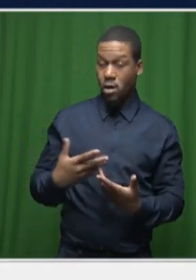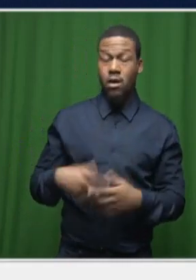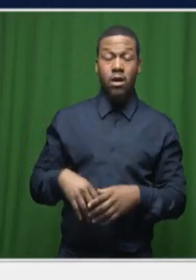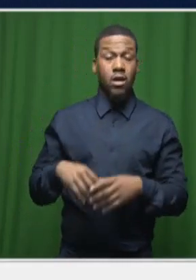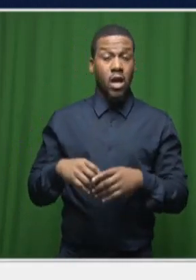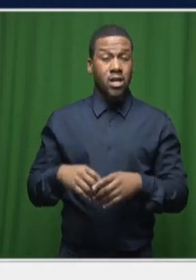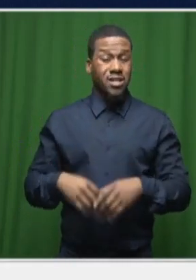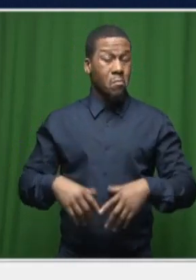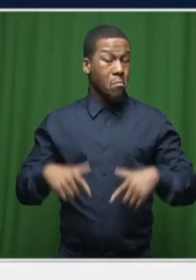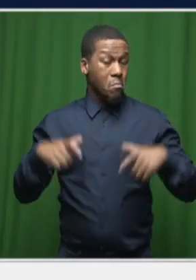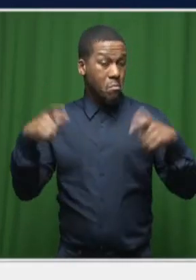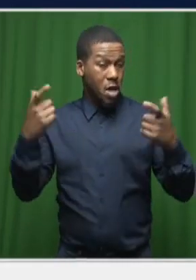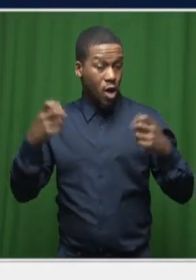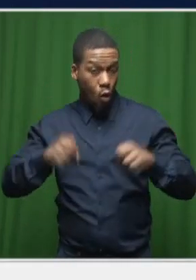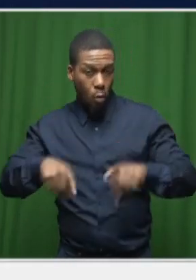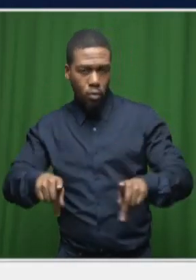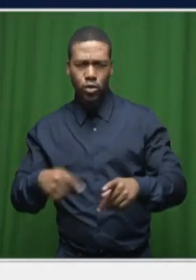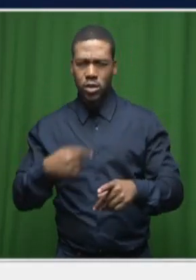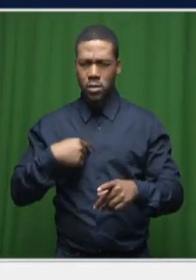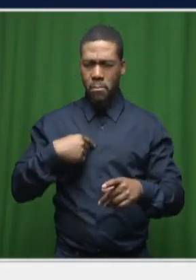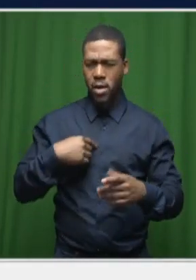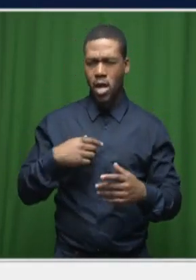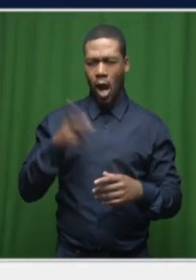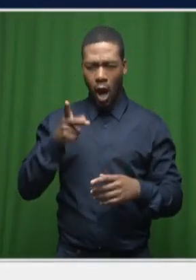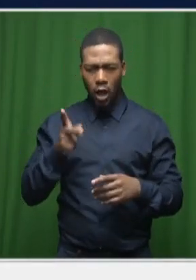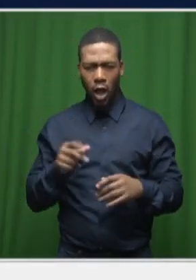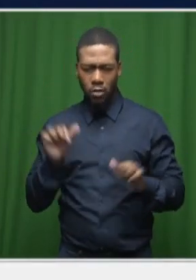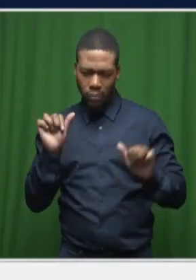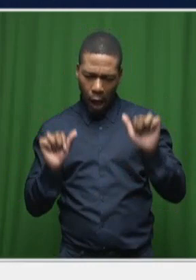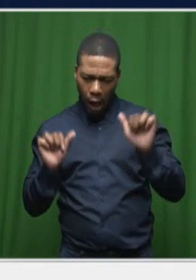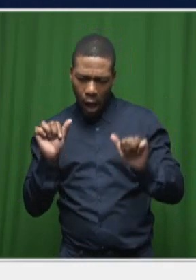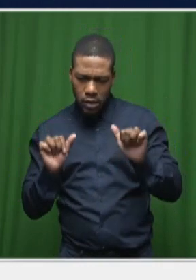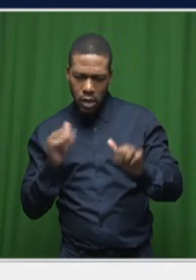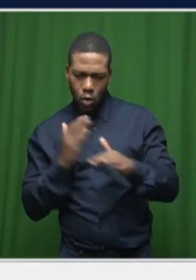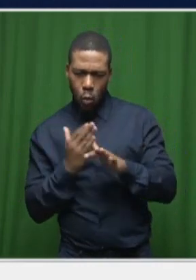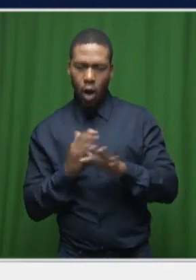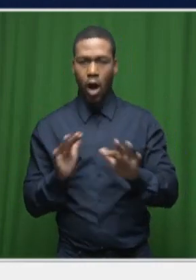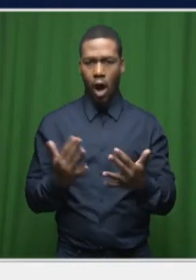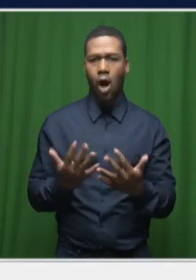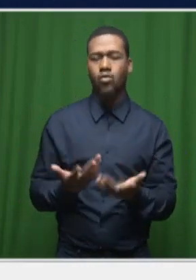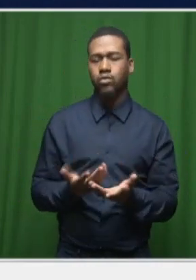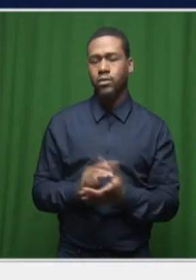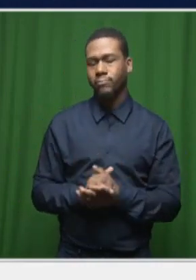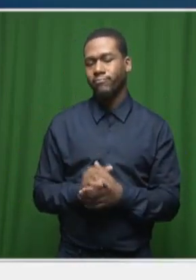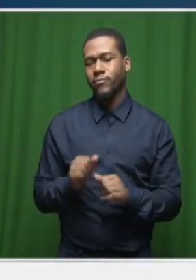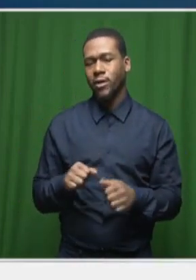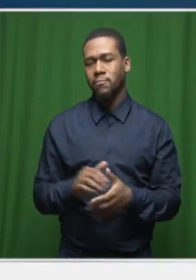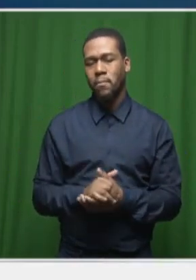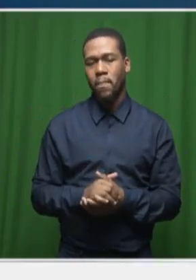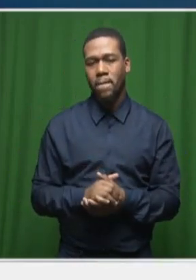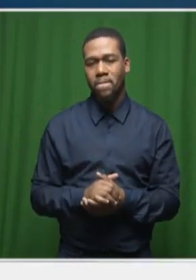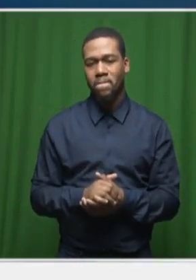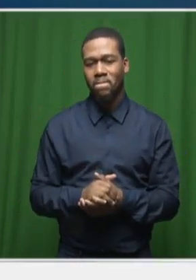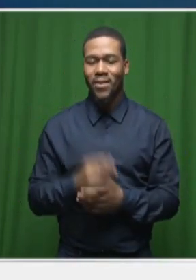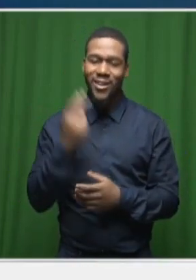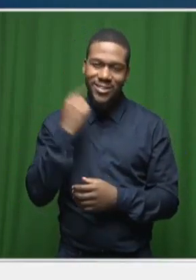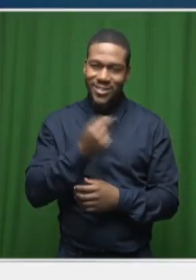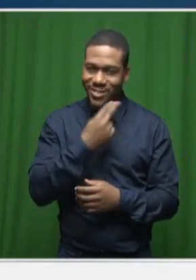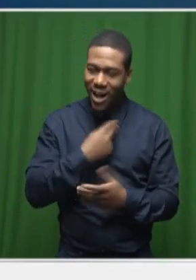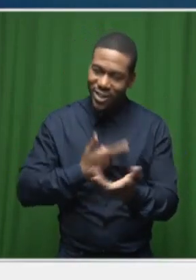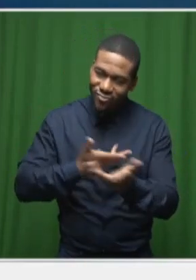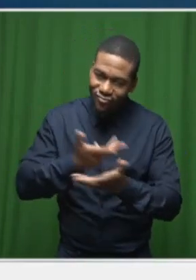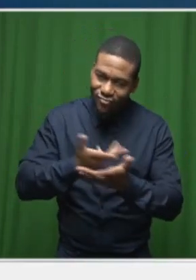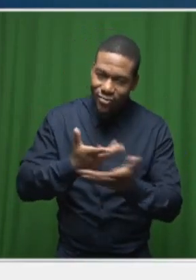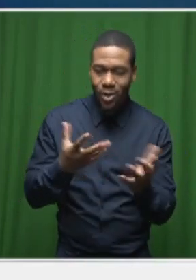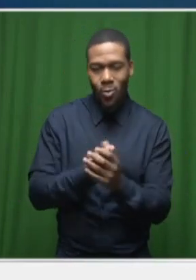really reevaluate how you work and push yourself beyond your limitations. So, yeah. All right. Lovely chatting to you. Thank you so much for joining